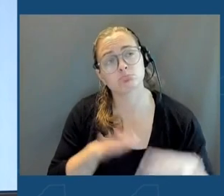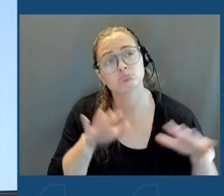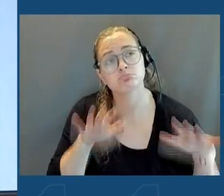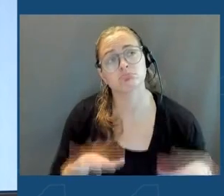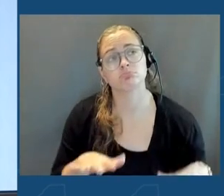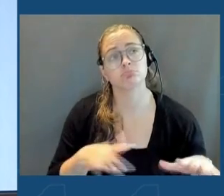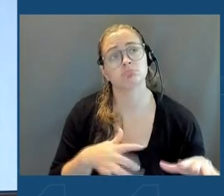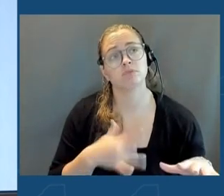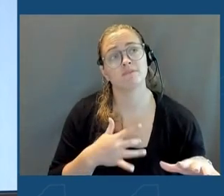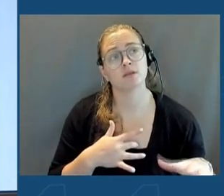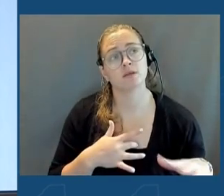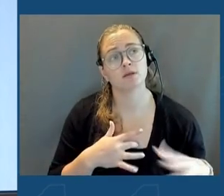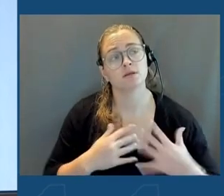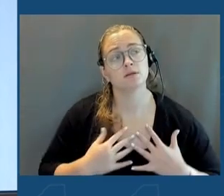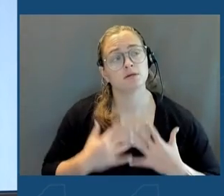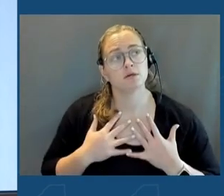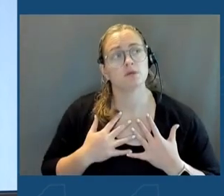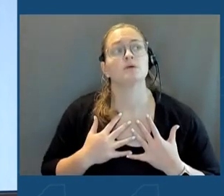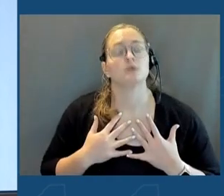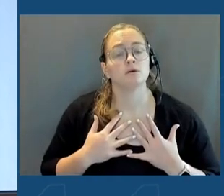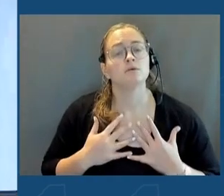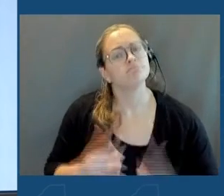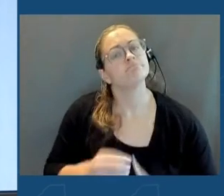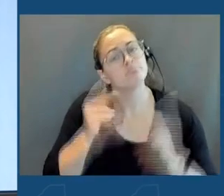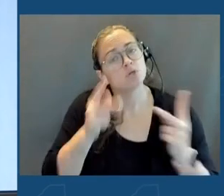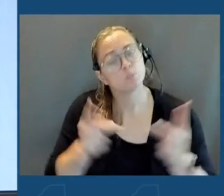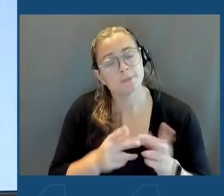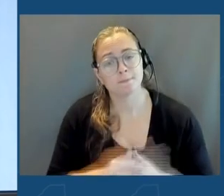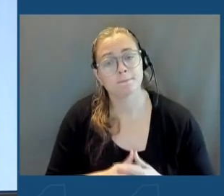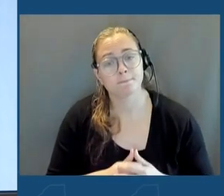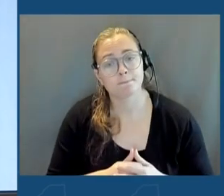sense of it's a special place.